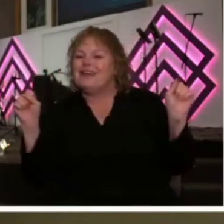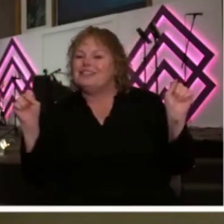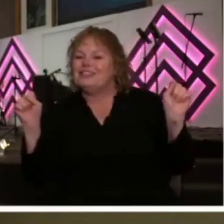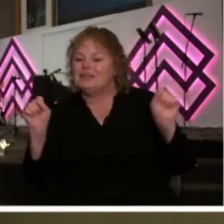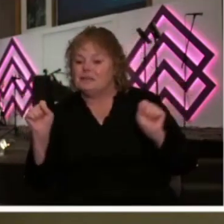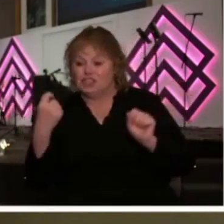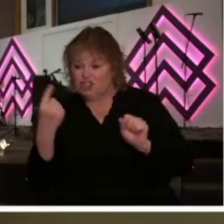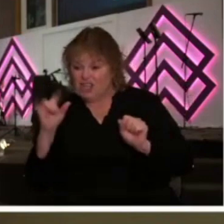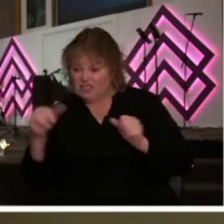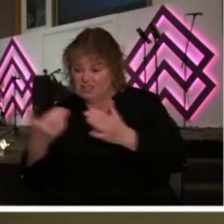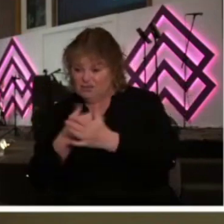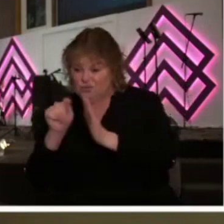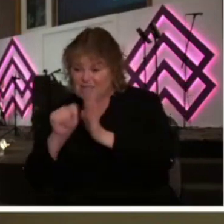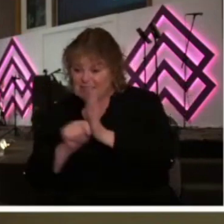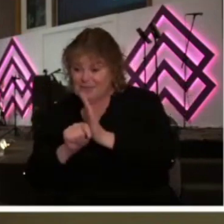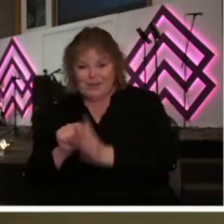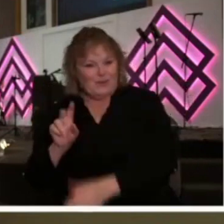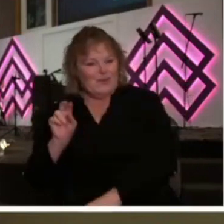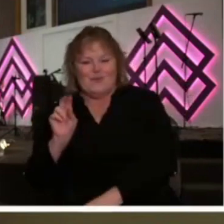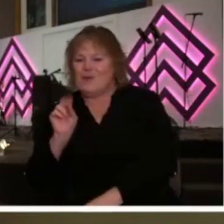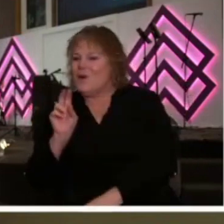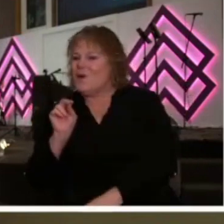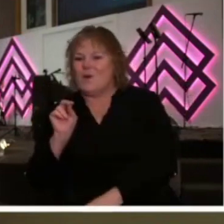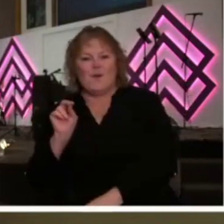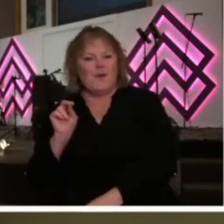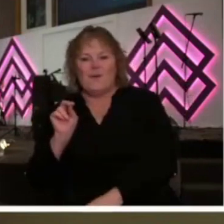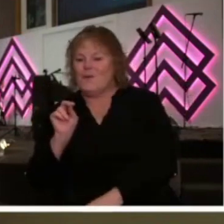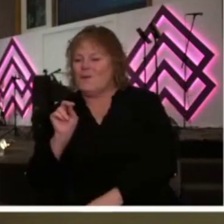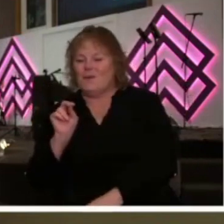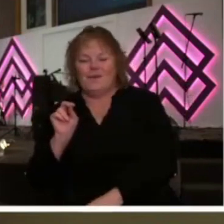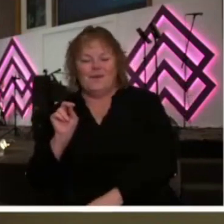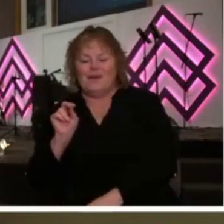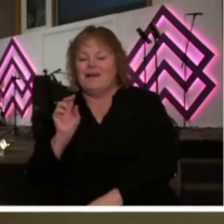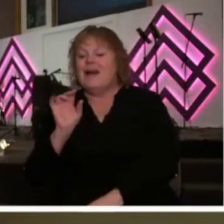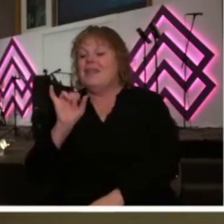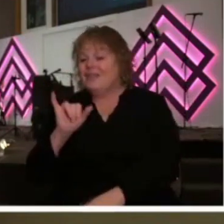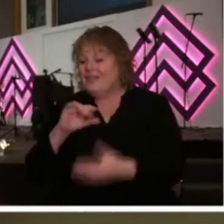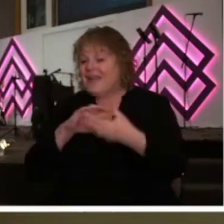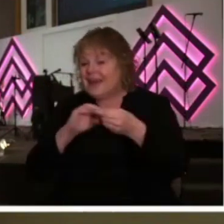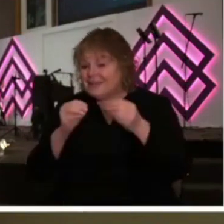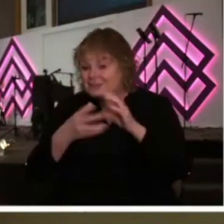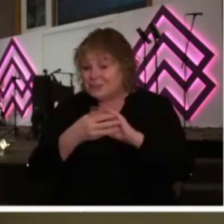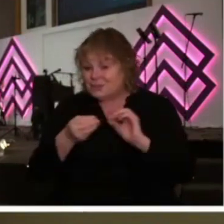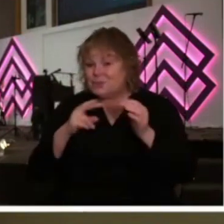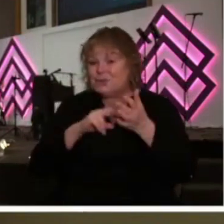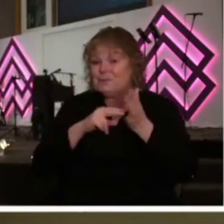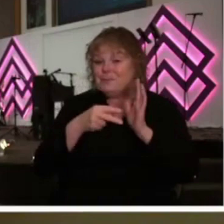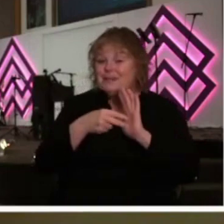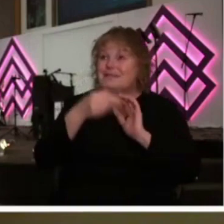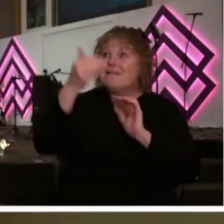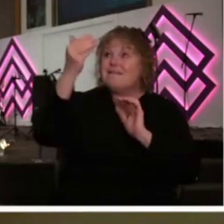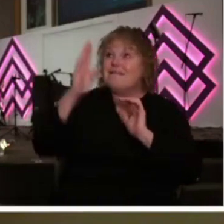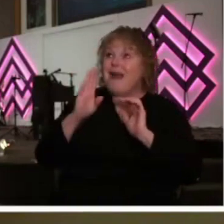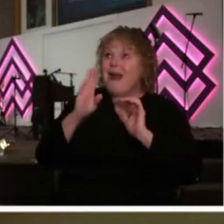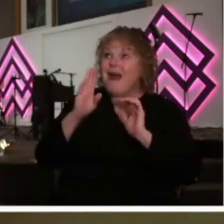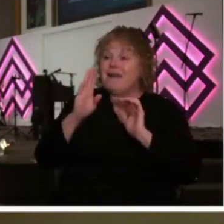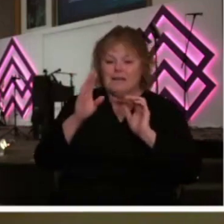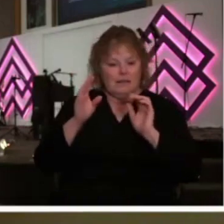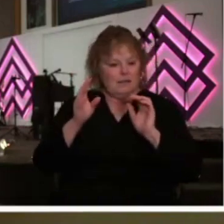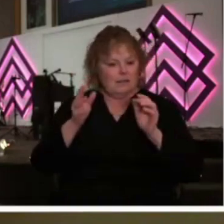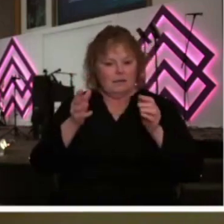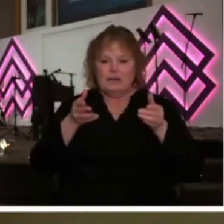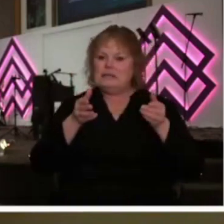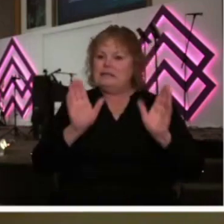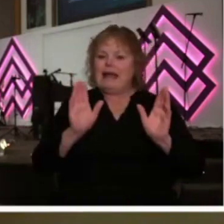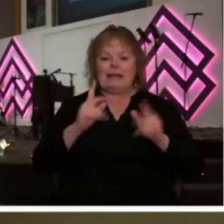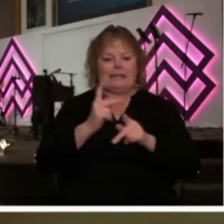story. The story is bigger than that. The story of redemption means how God set his people free